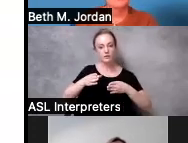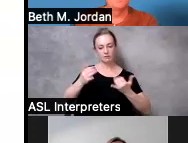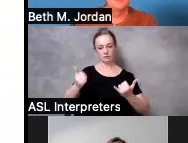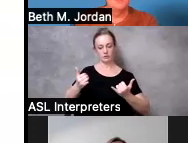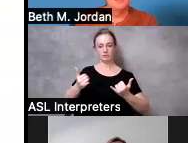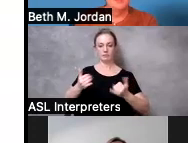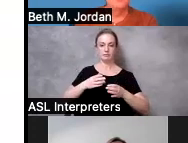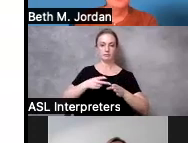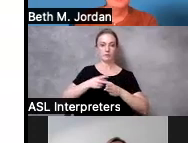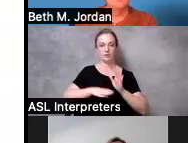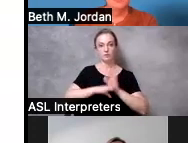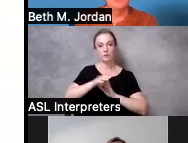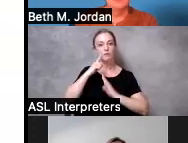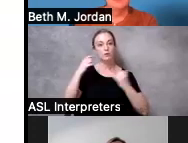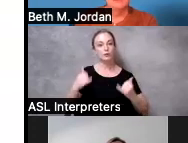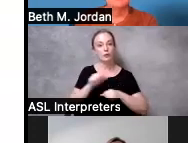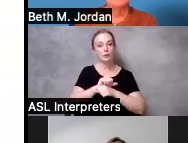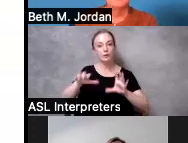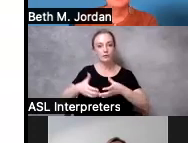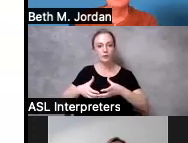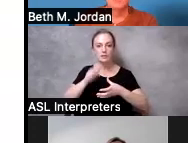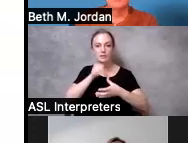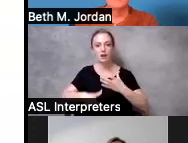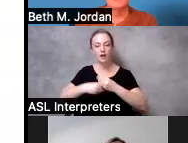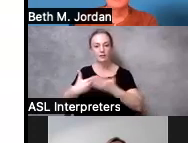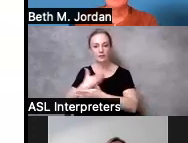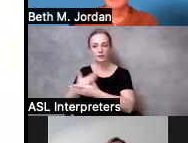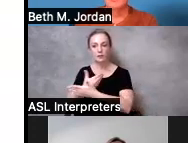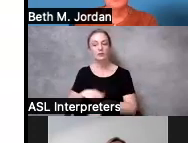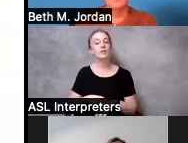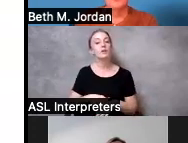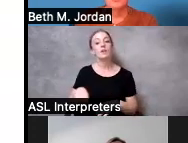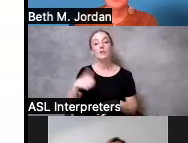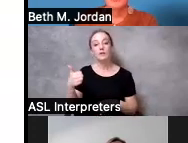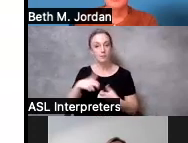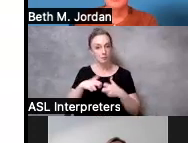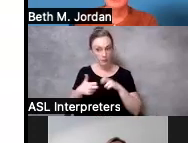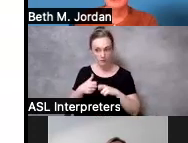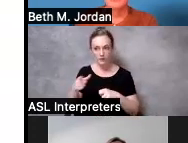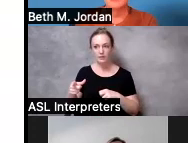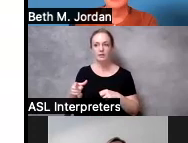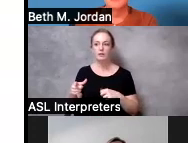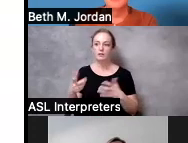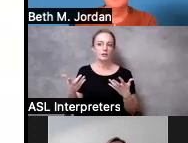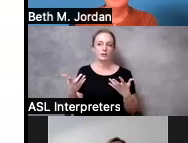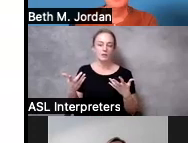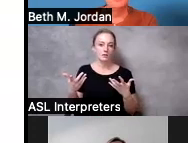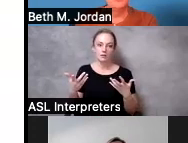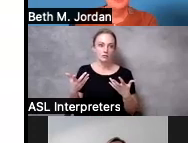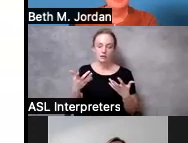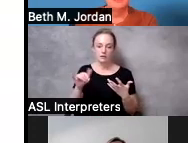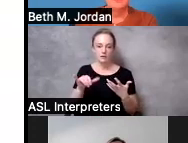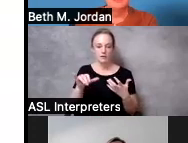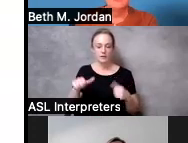workforce. Another system barrier is the inconsistent adoption of the system of care approach across child-serving agencies. This is